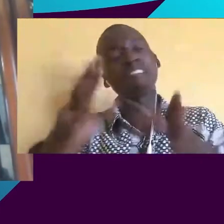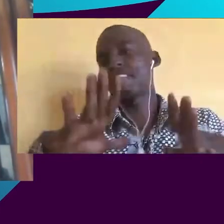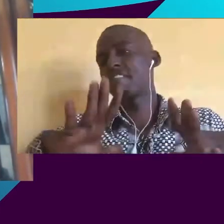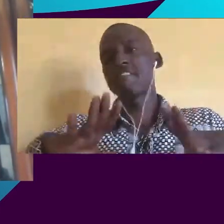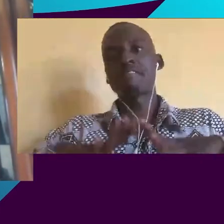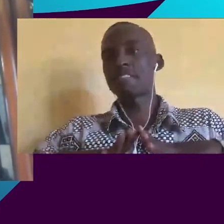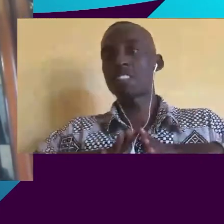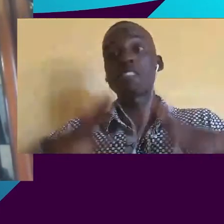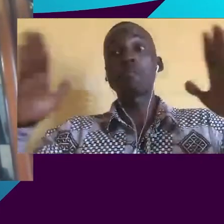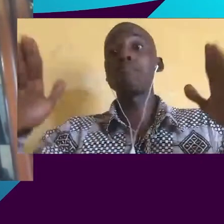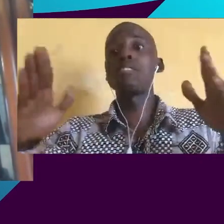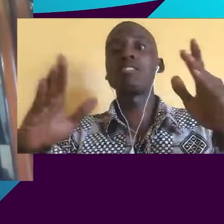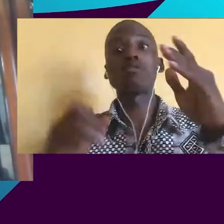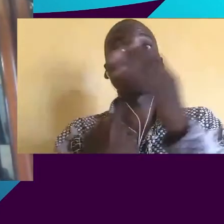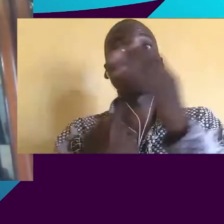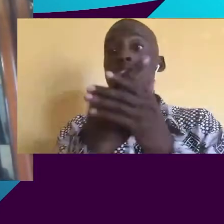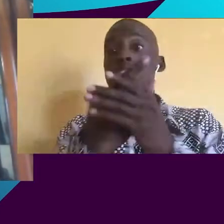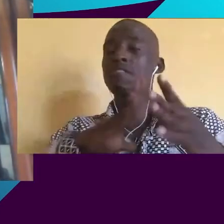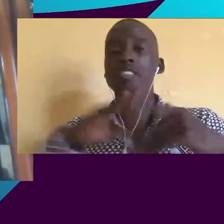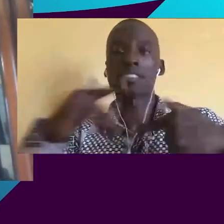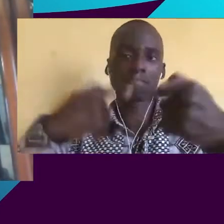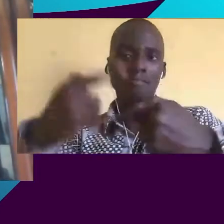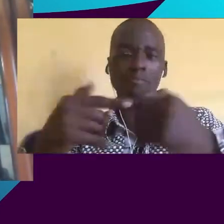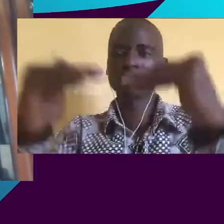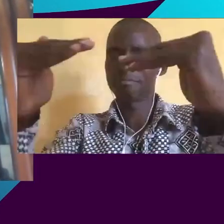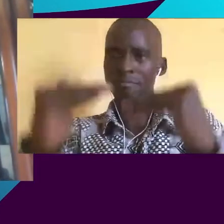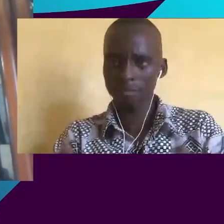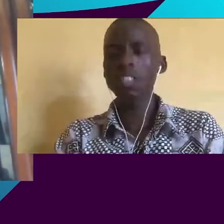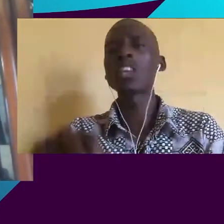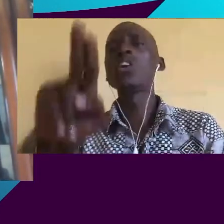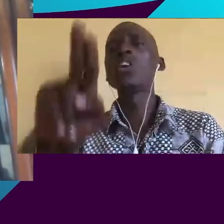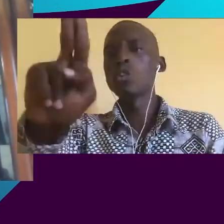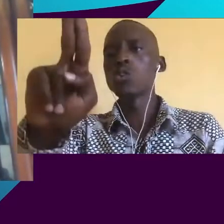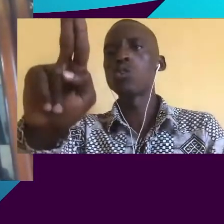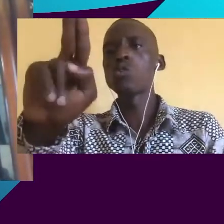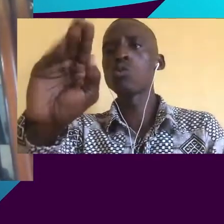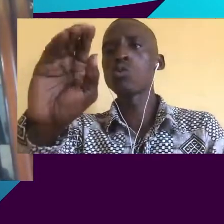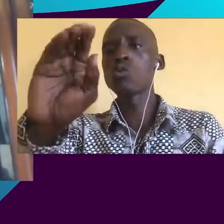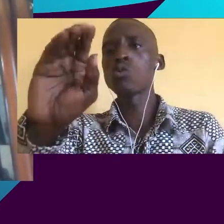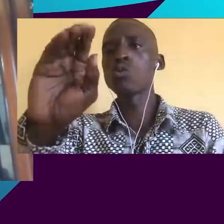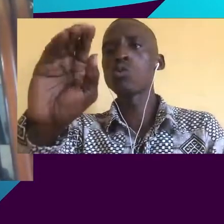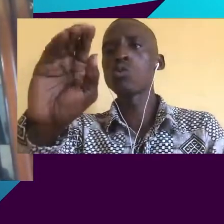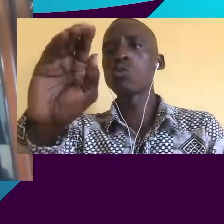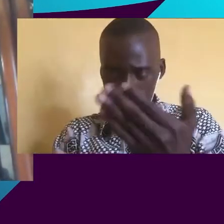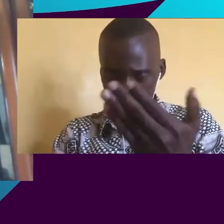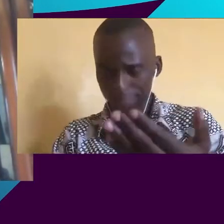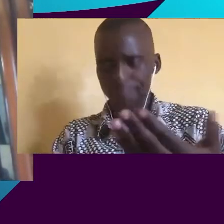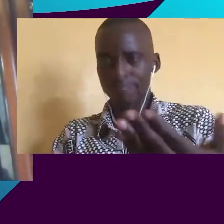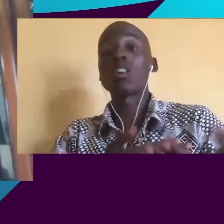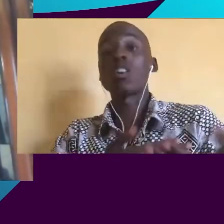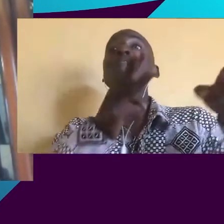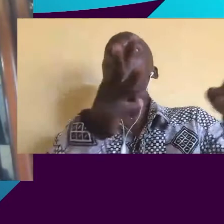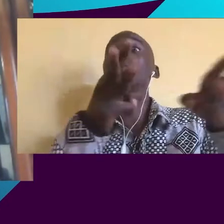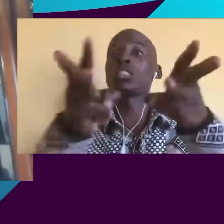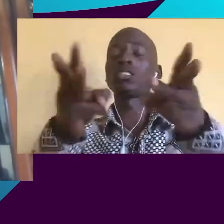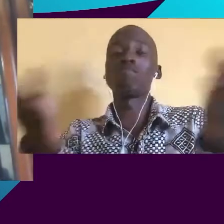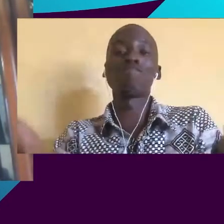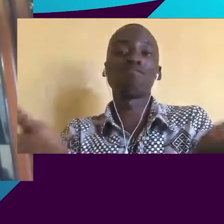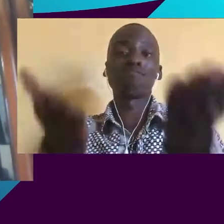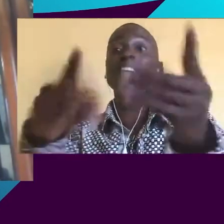of different people. What does the UOC does? The UOC has a strategy actually to enhance participation and